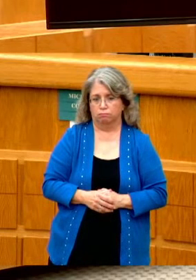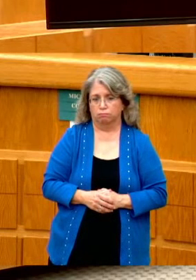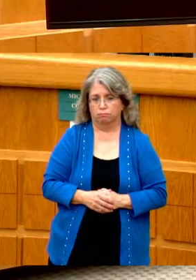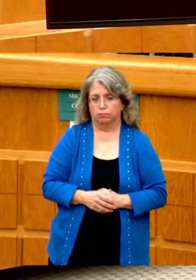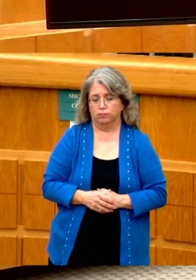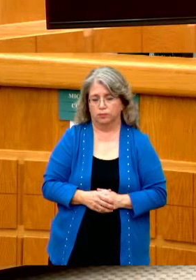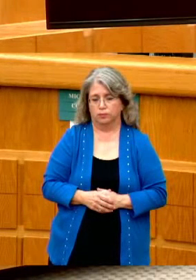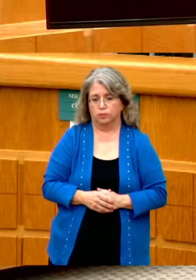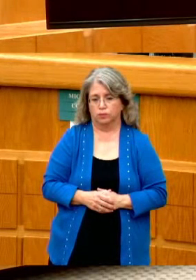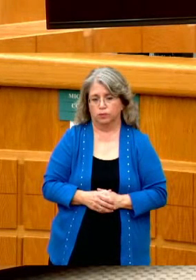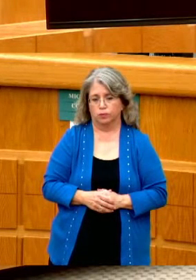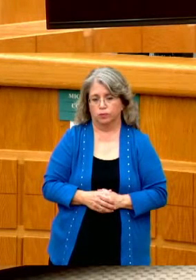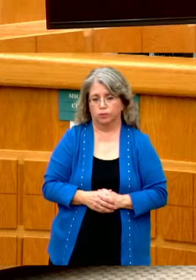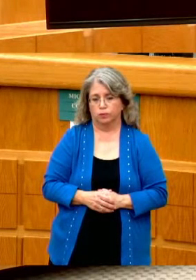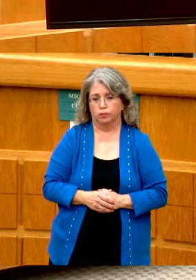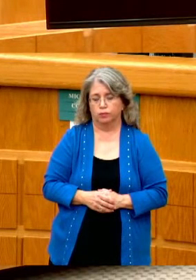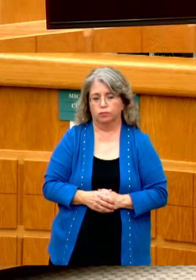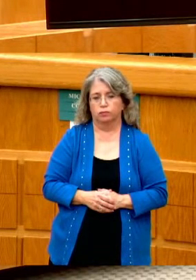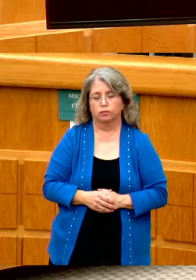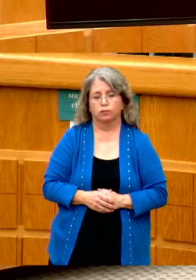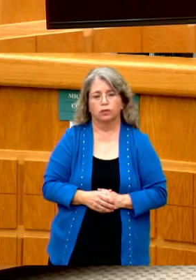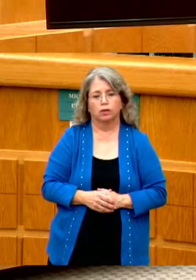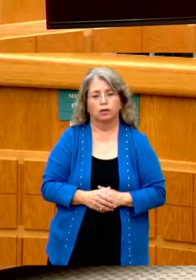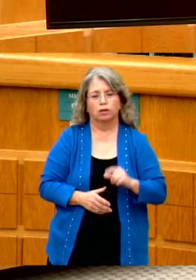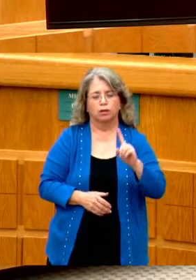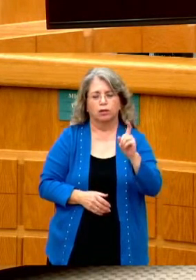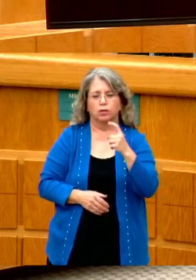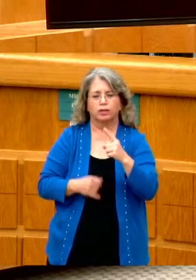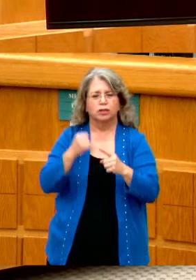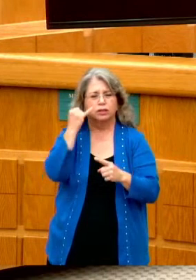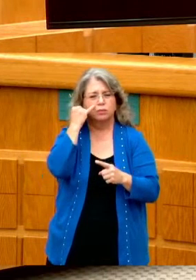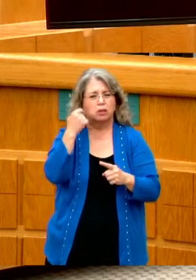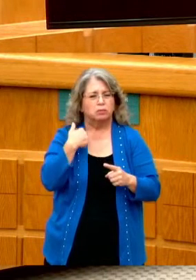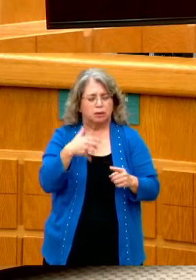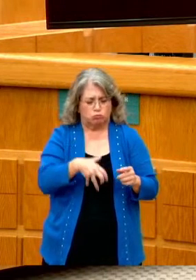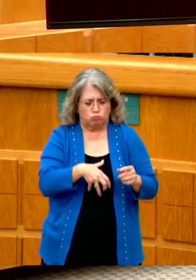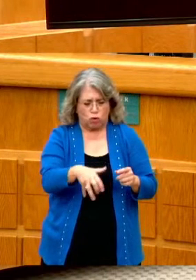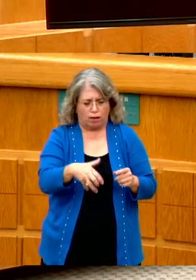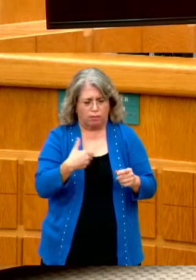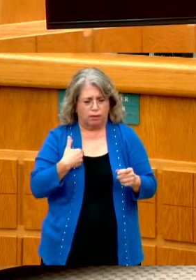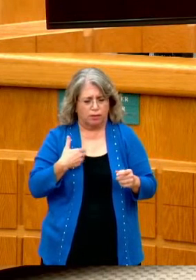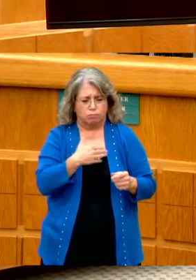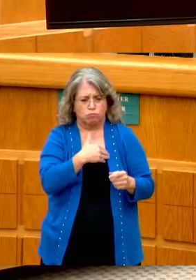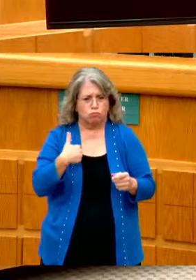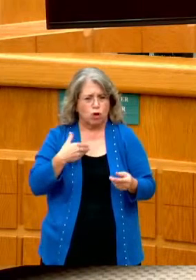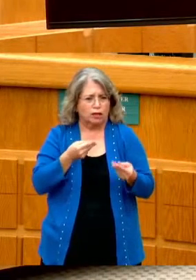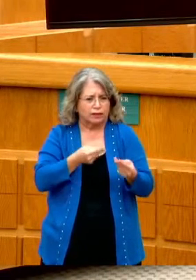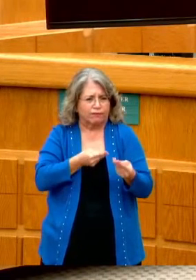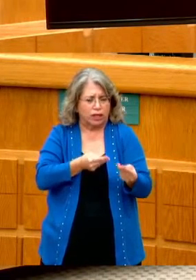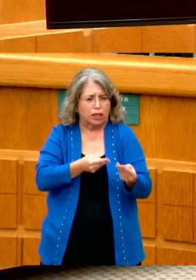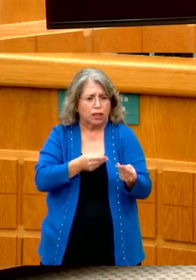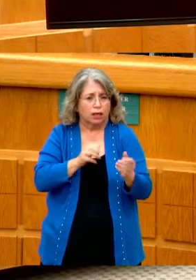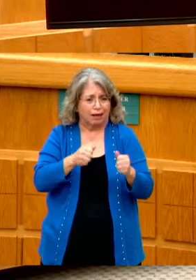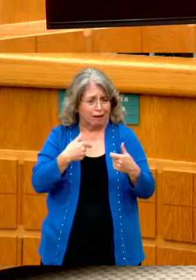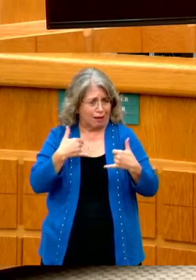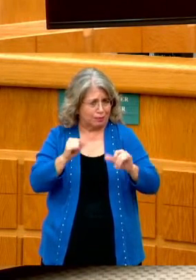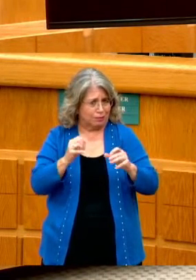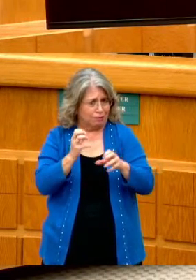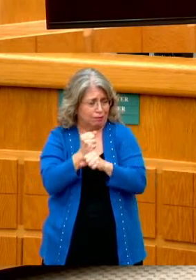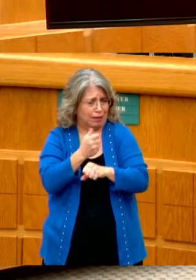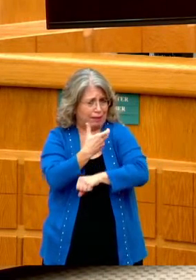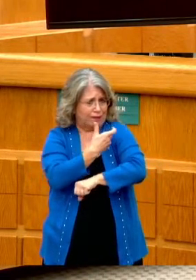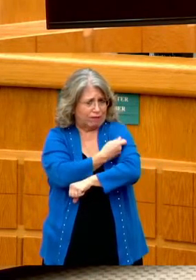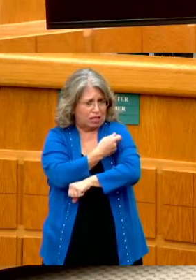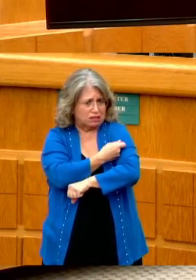virus. What if I'm pregnant, lactating, breastfeeding? Can I get vaccinated? It is important that